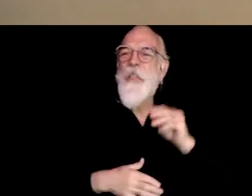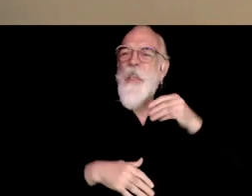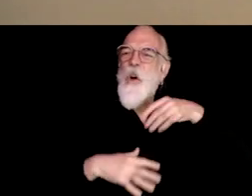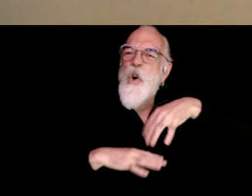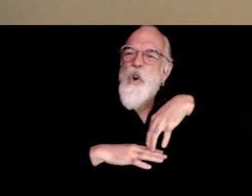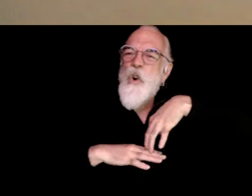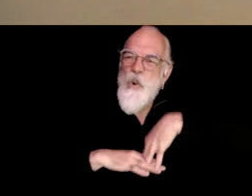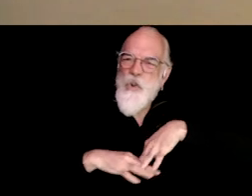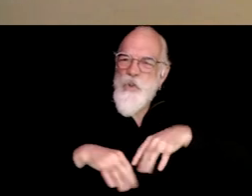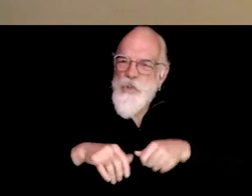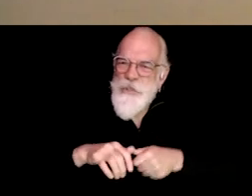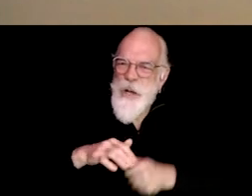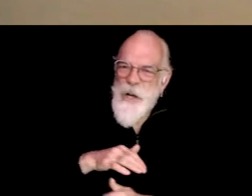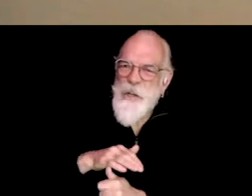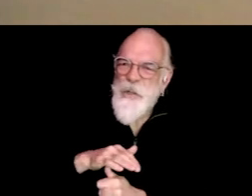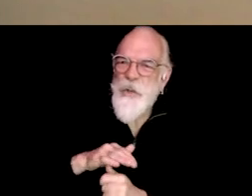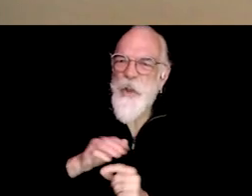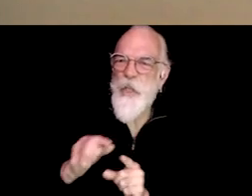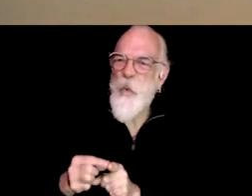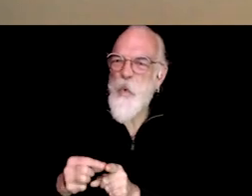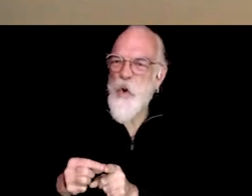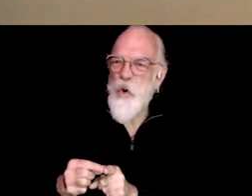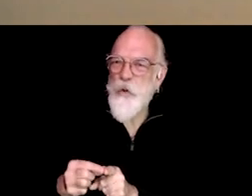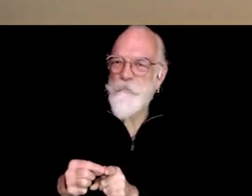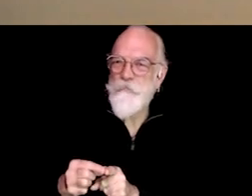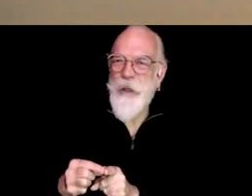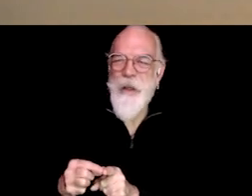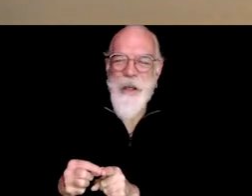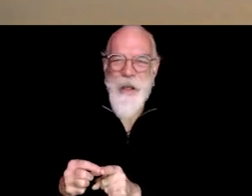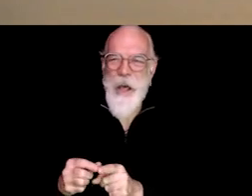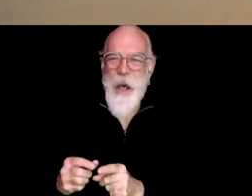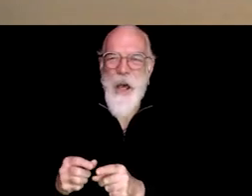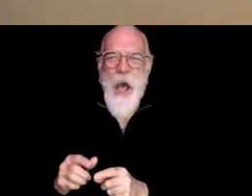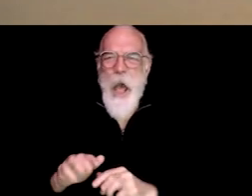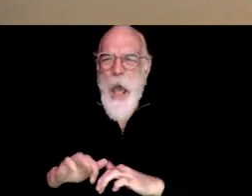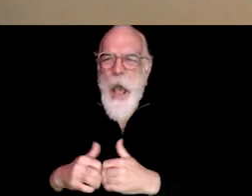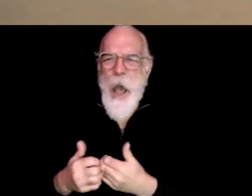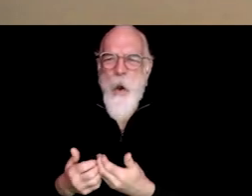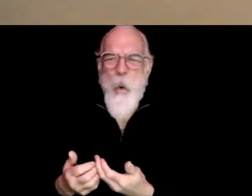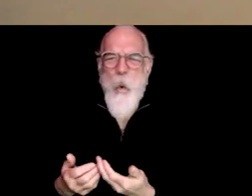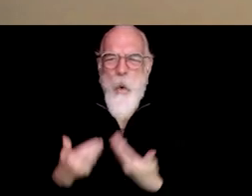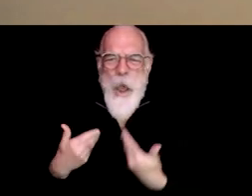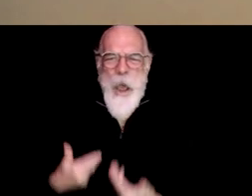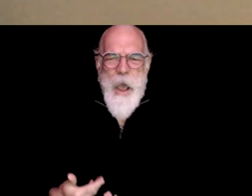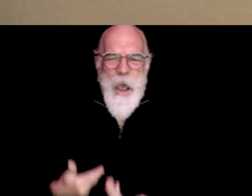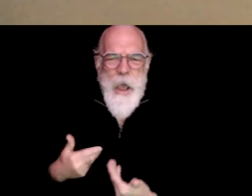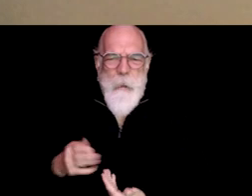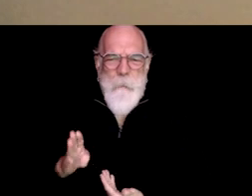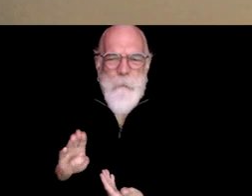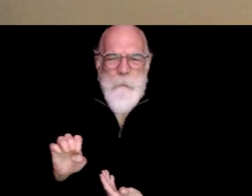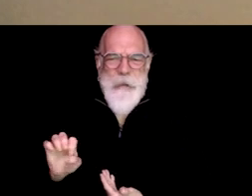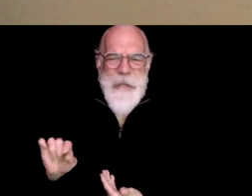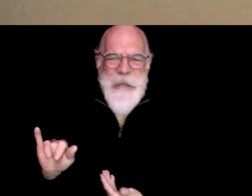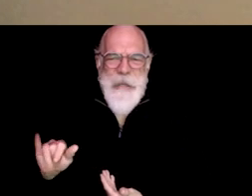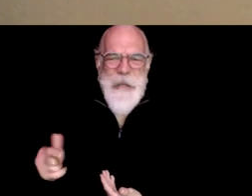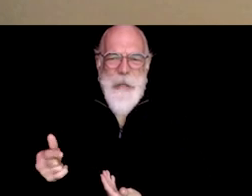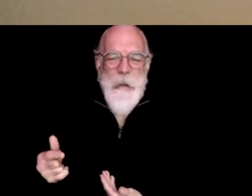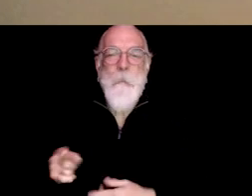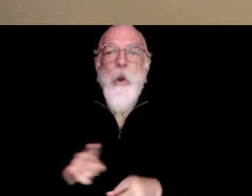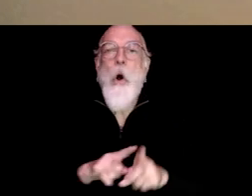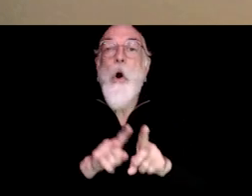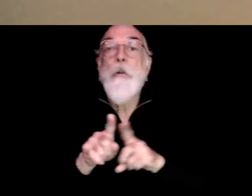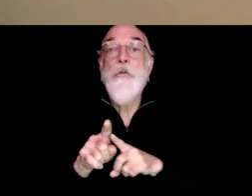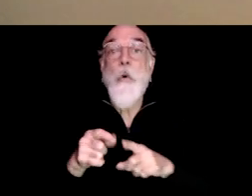a state of being, but also recall the roots of the word